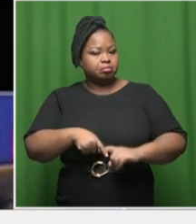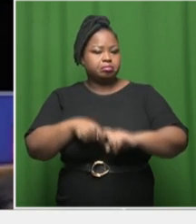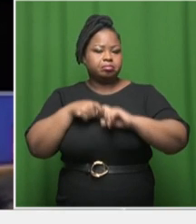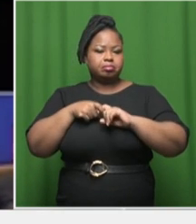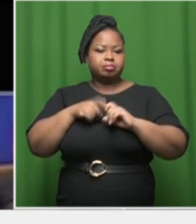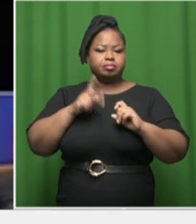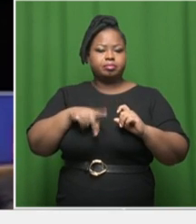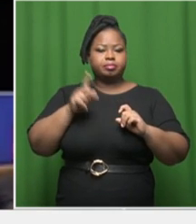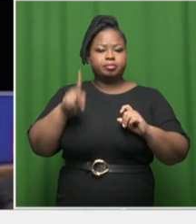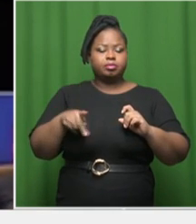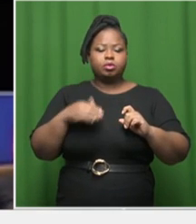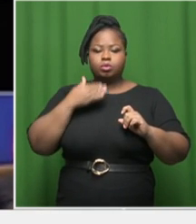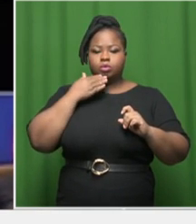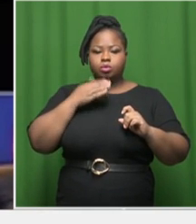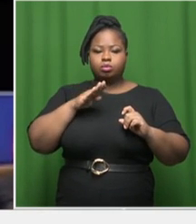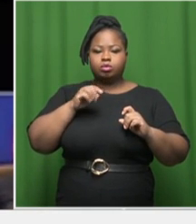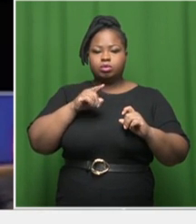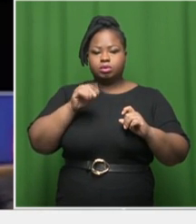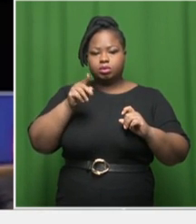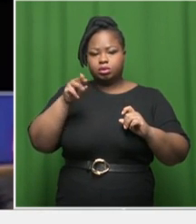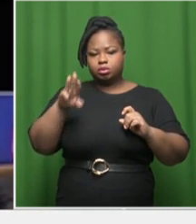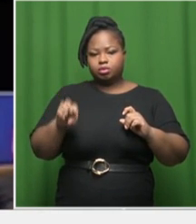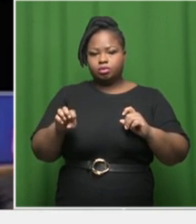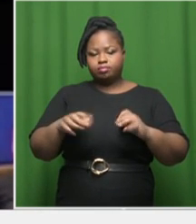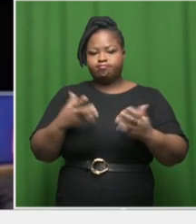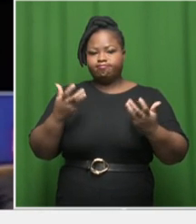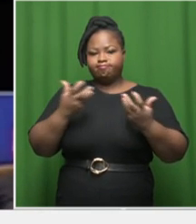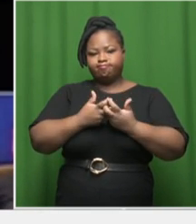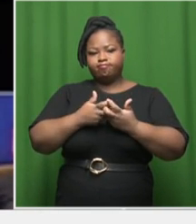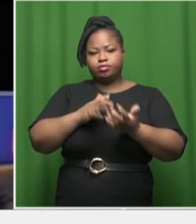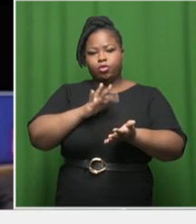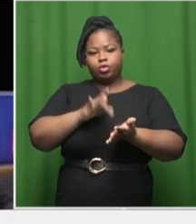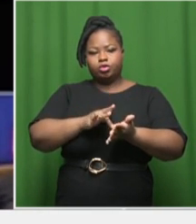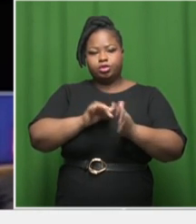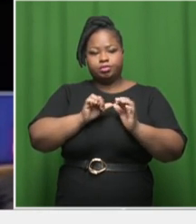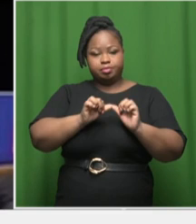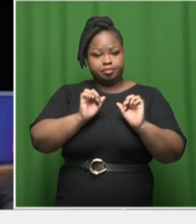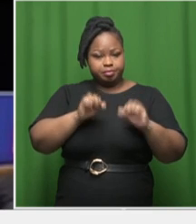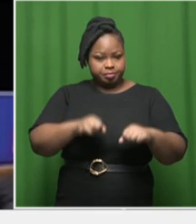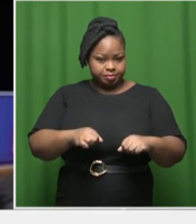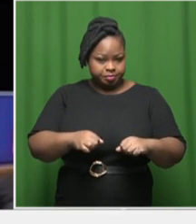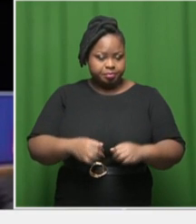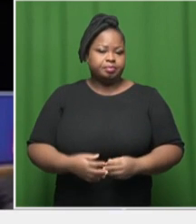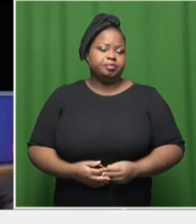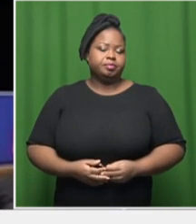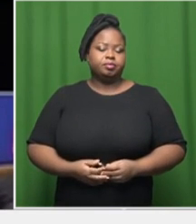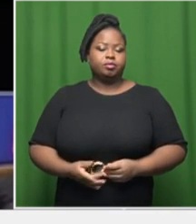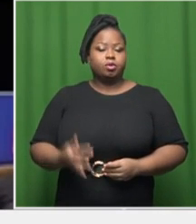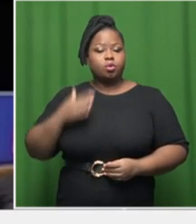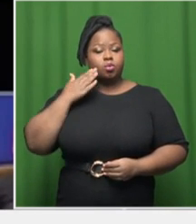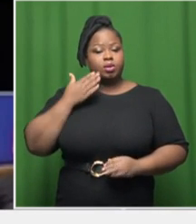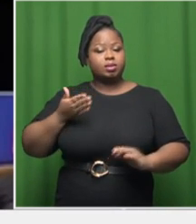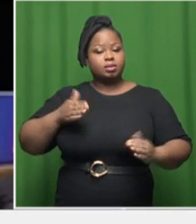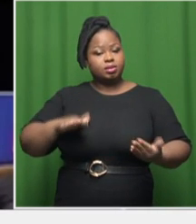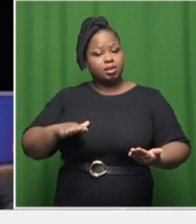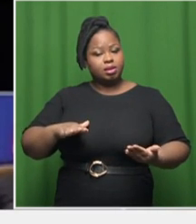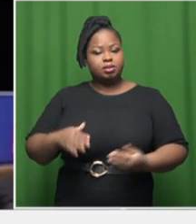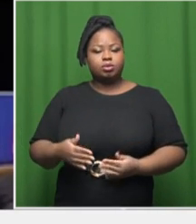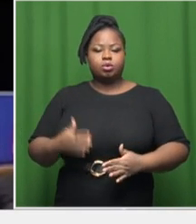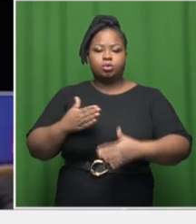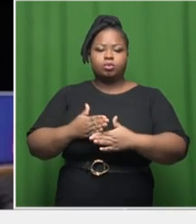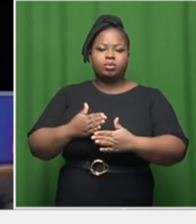public protector advocate Busisiwe Mkhwebane is fit to hold office. At the time of her death, she was embroiled